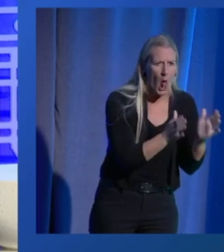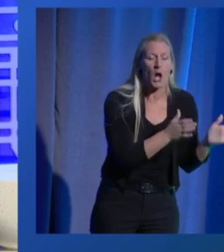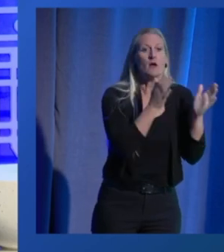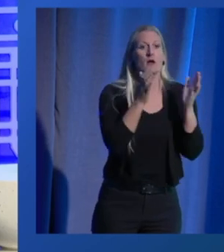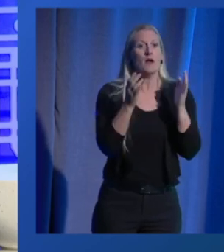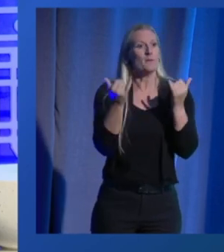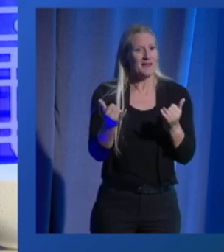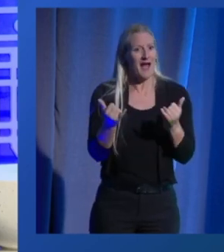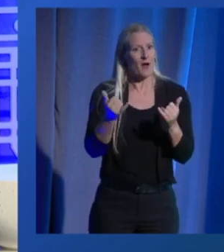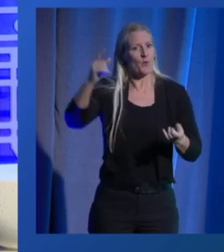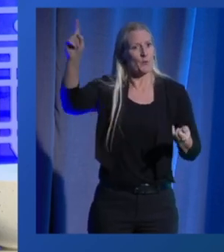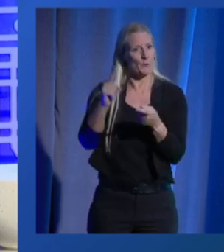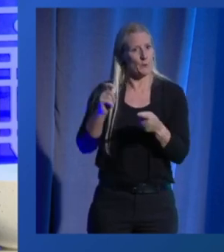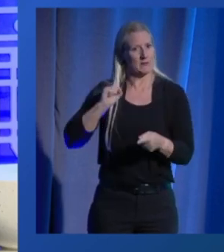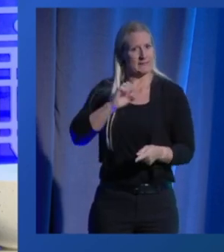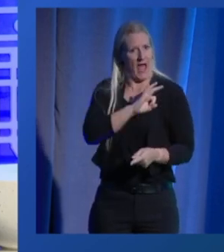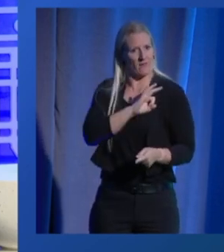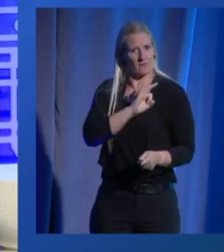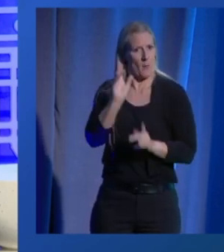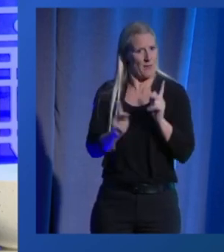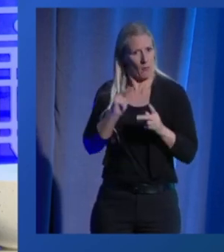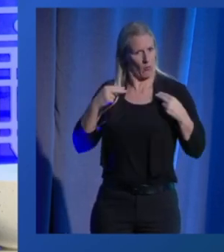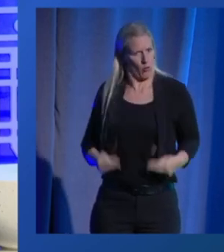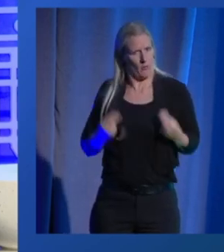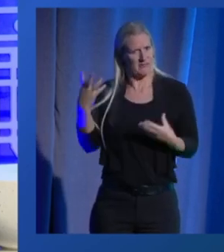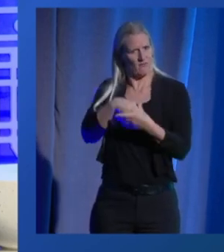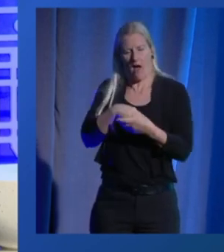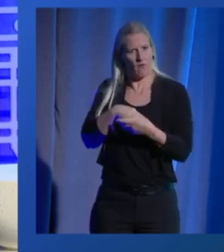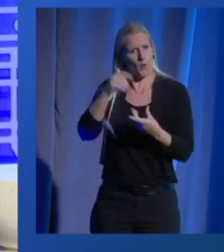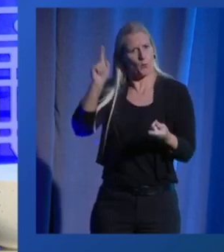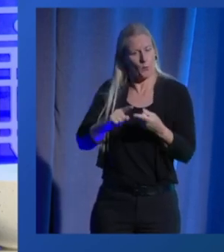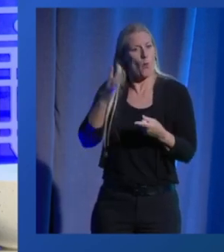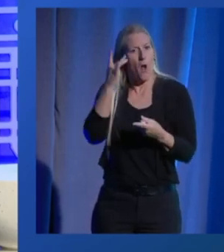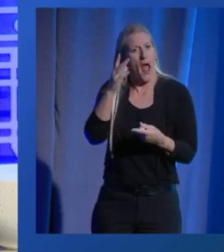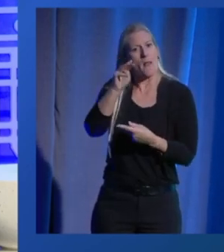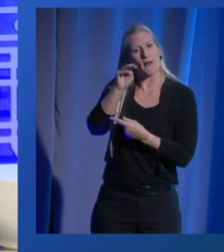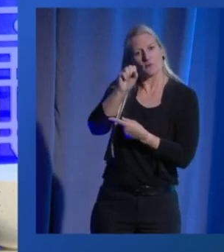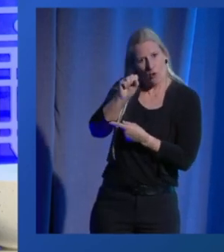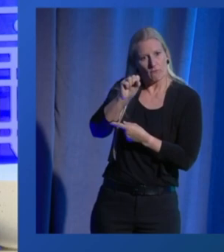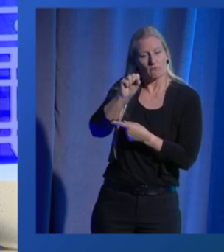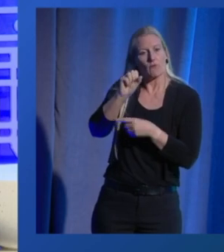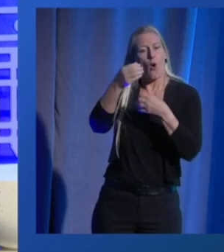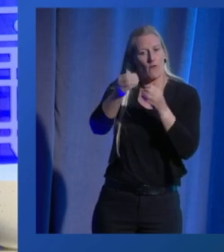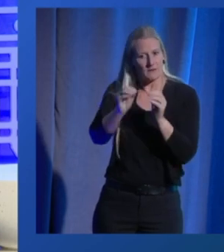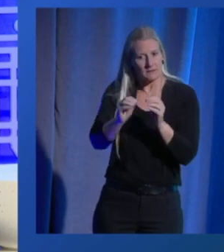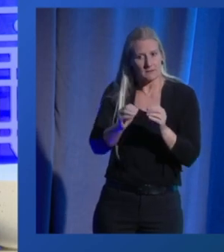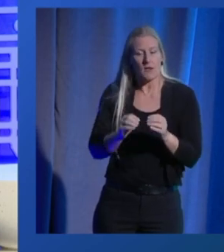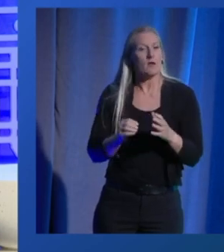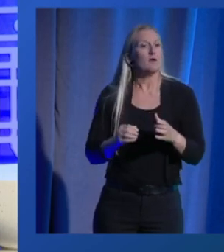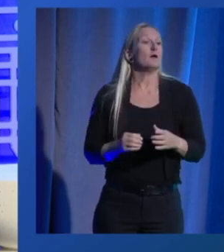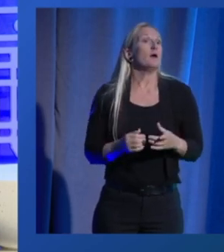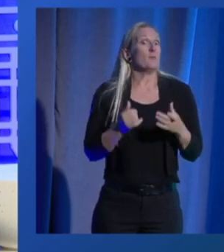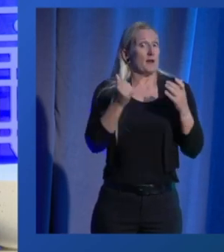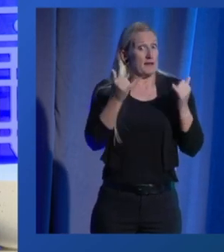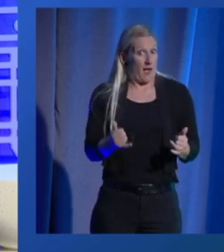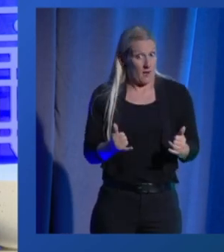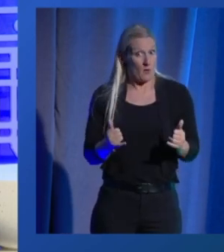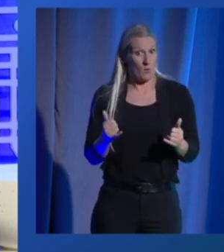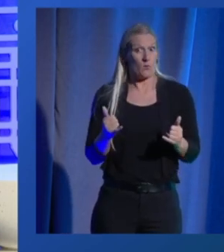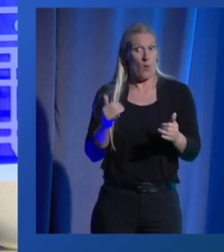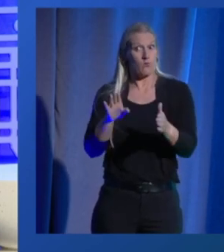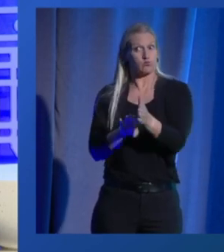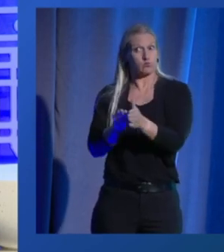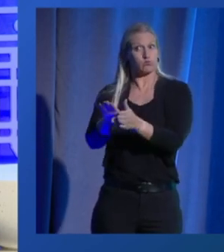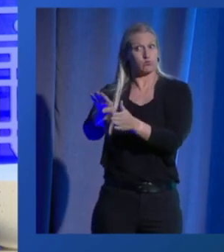information but in that same amount of time since the in introduction of Microsoft Word the global data set has grown